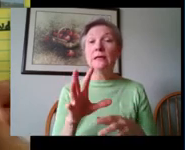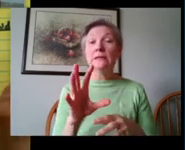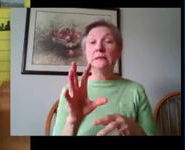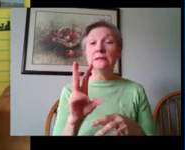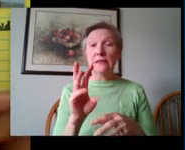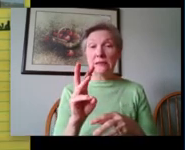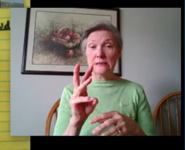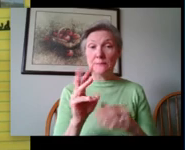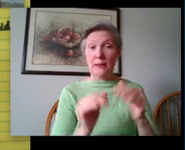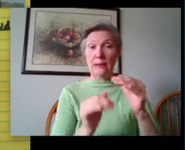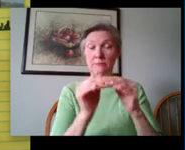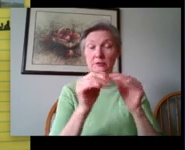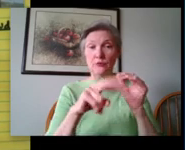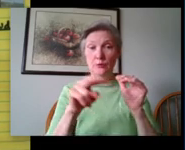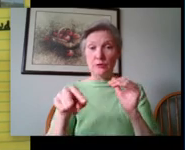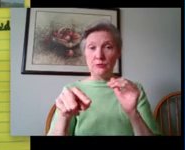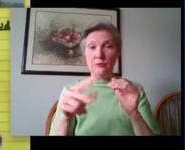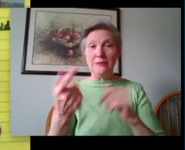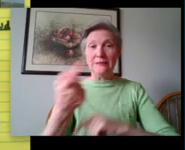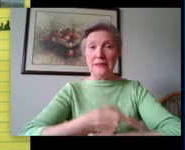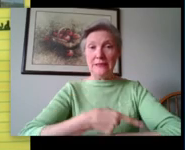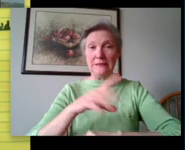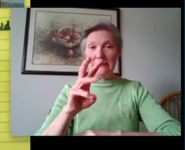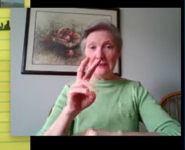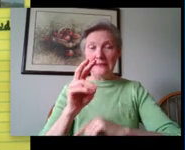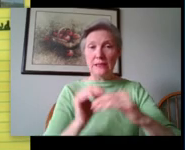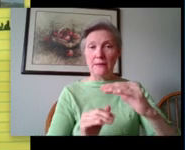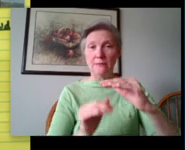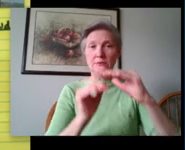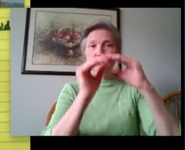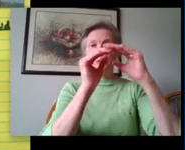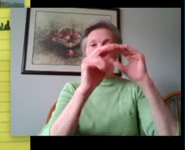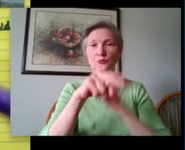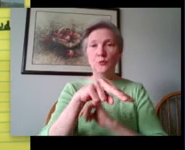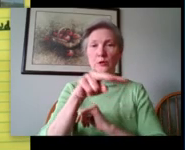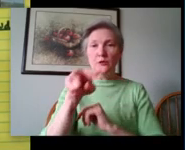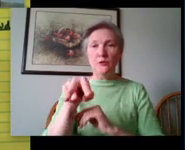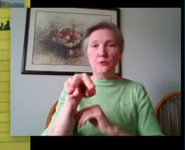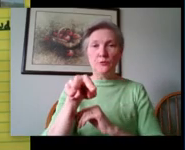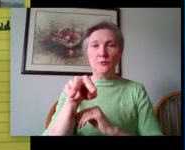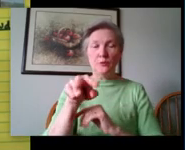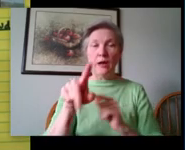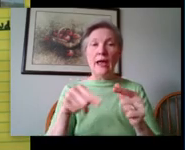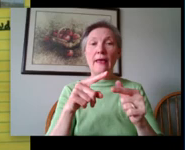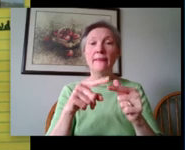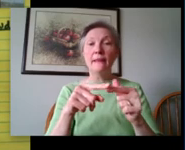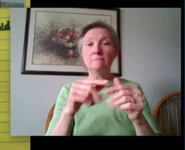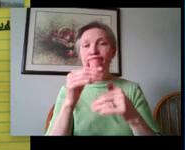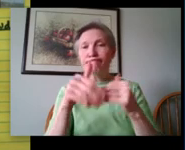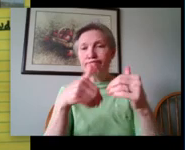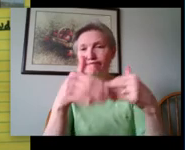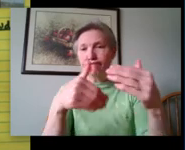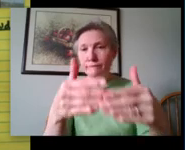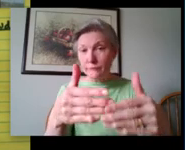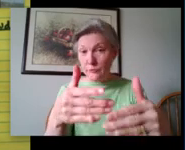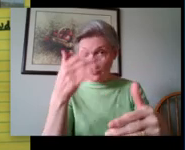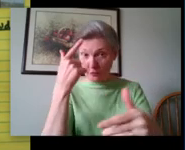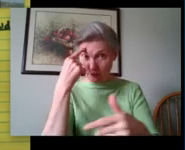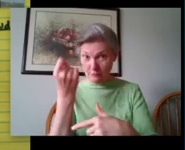to 22. So I go to day 6 up to 22. And so on and so forth. And you're getting the